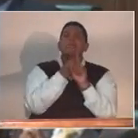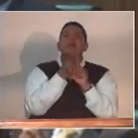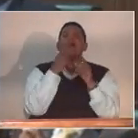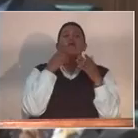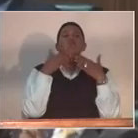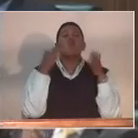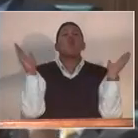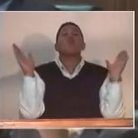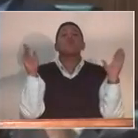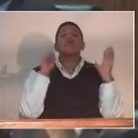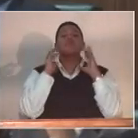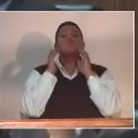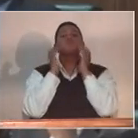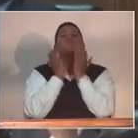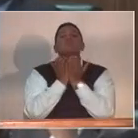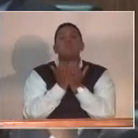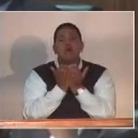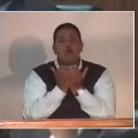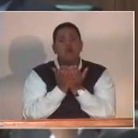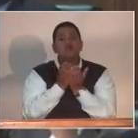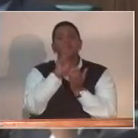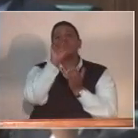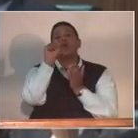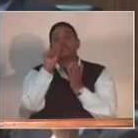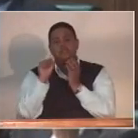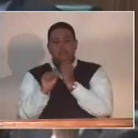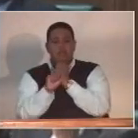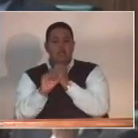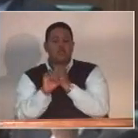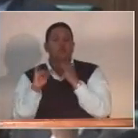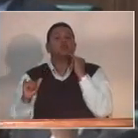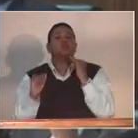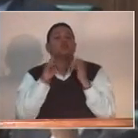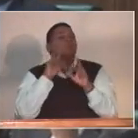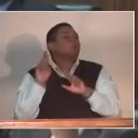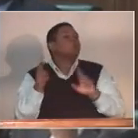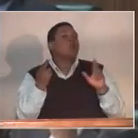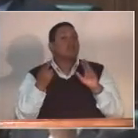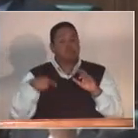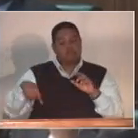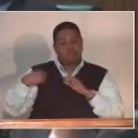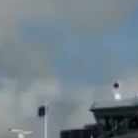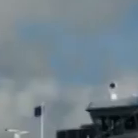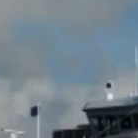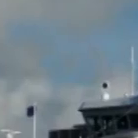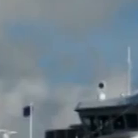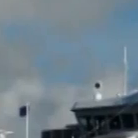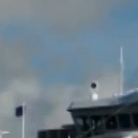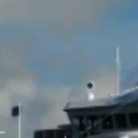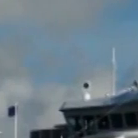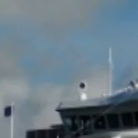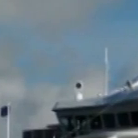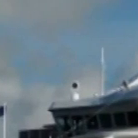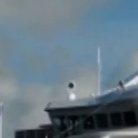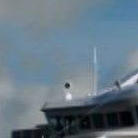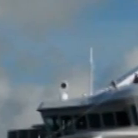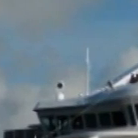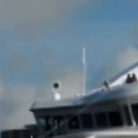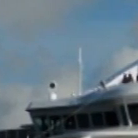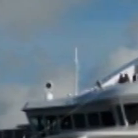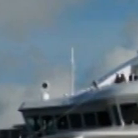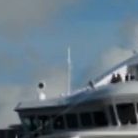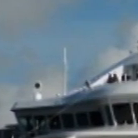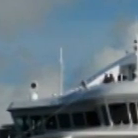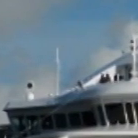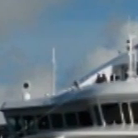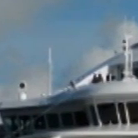opening up of the Cuba to the US market, which will be ready later this year. Dr. McNeil said that in anticipation